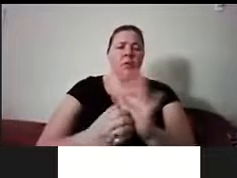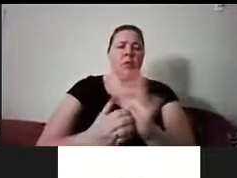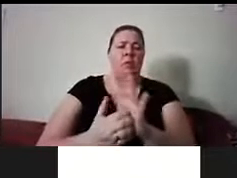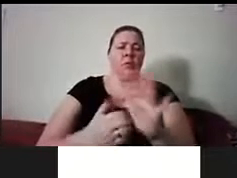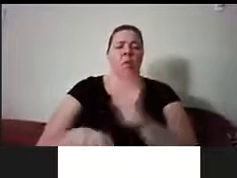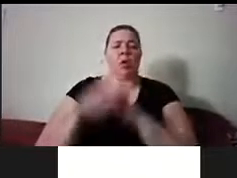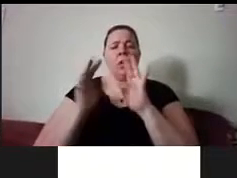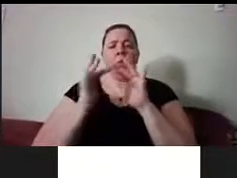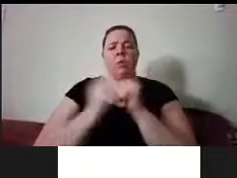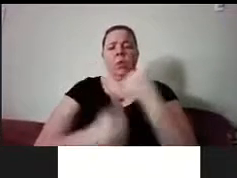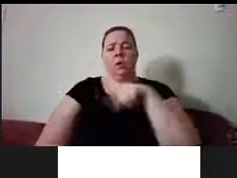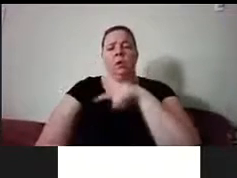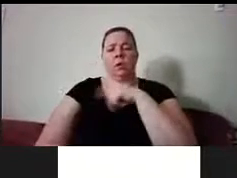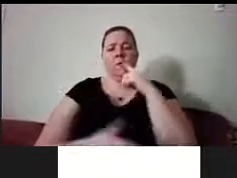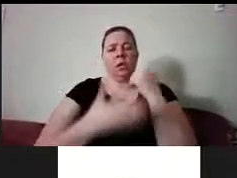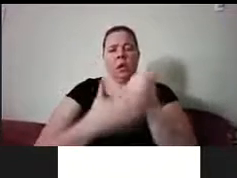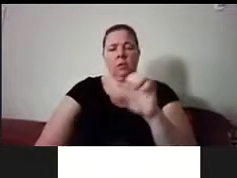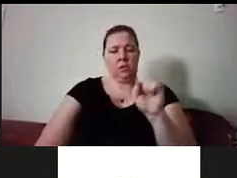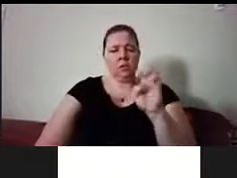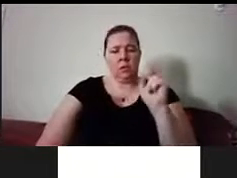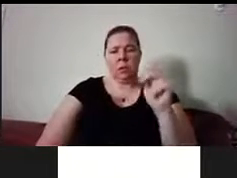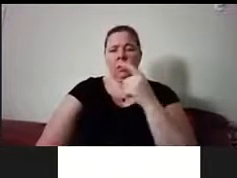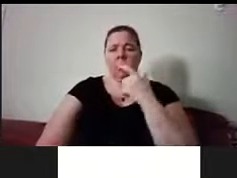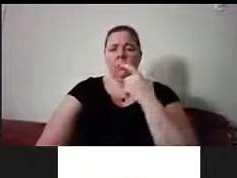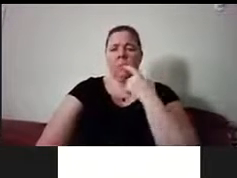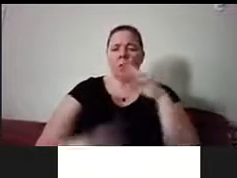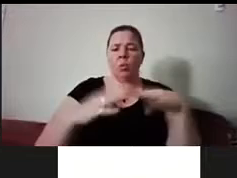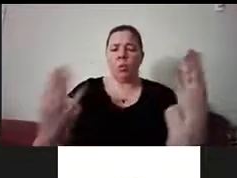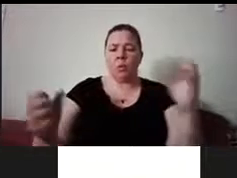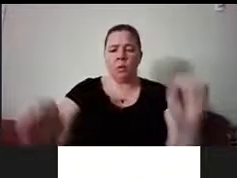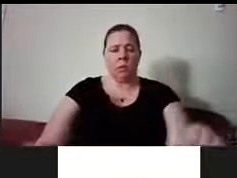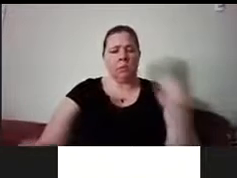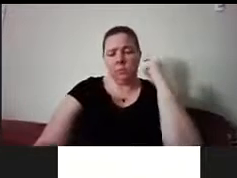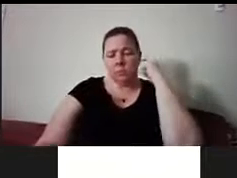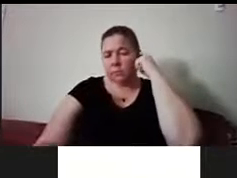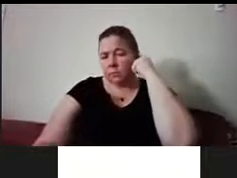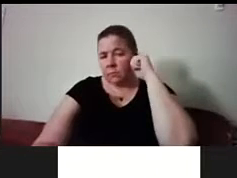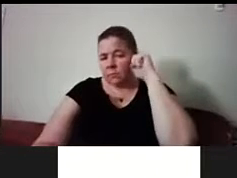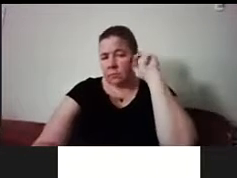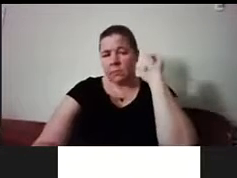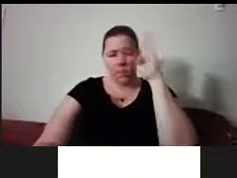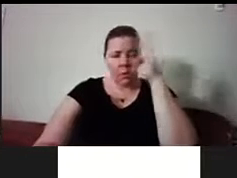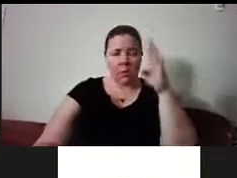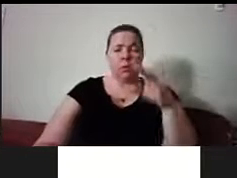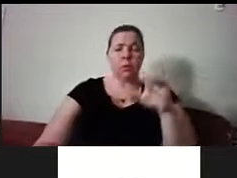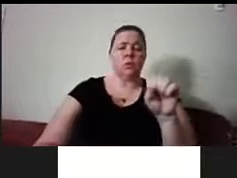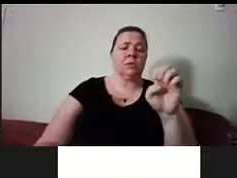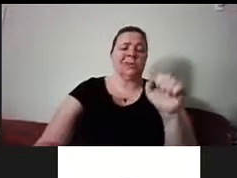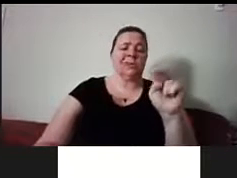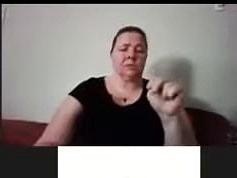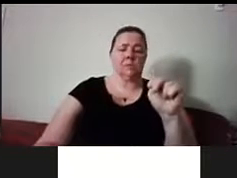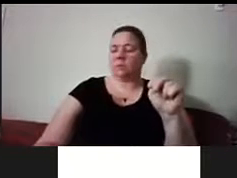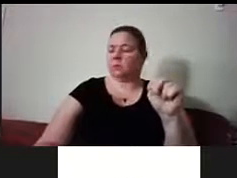time, responding, helping people. Sean, can you unmute yourself? Let me see if I can. Yes, go ahead and unmute yourself, Sean.